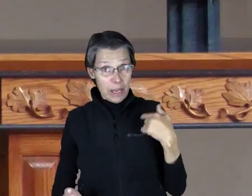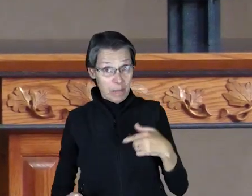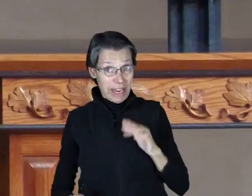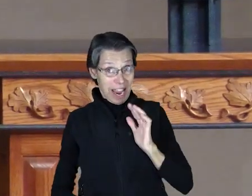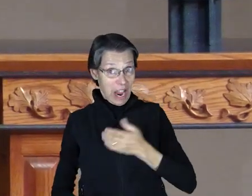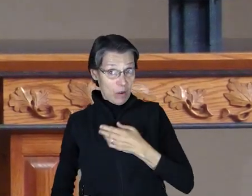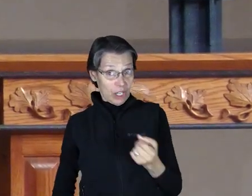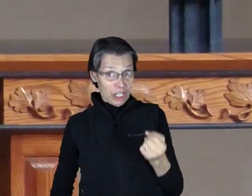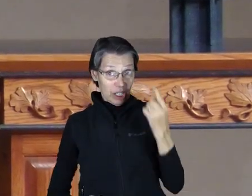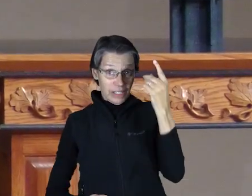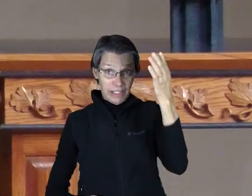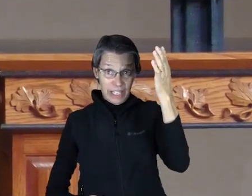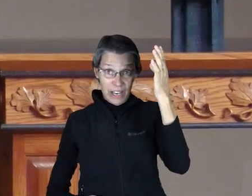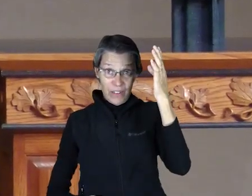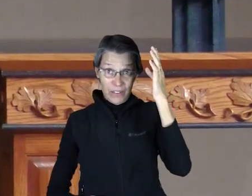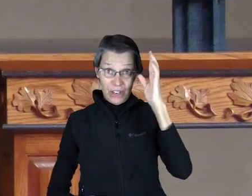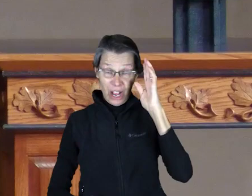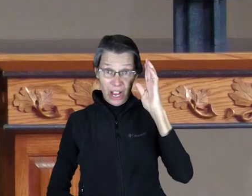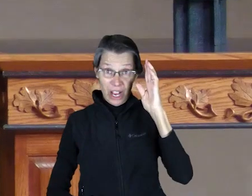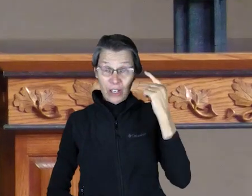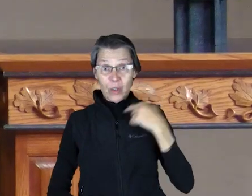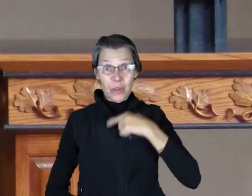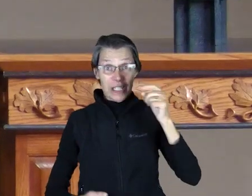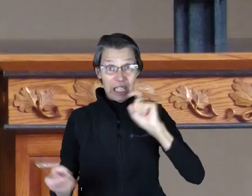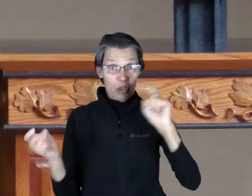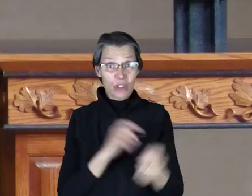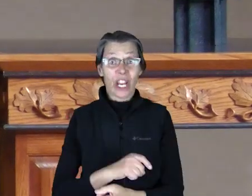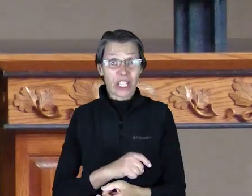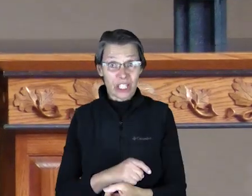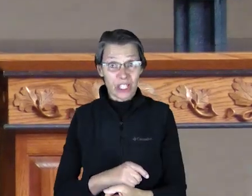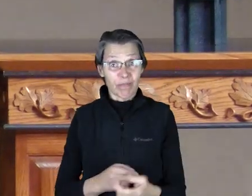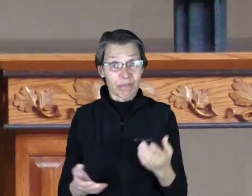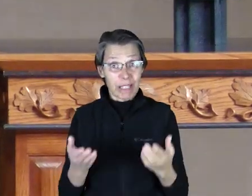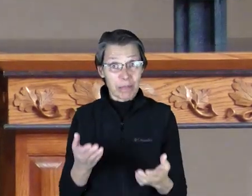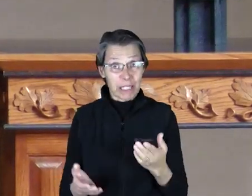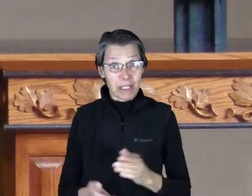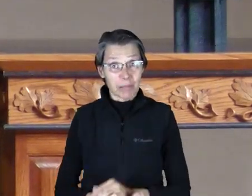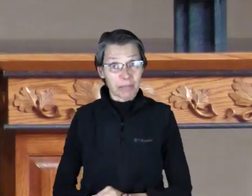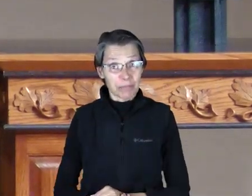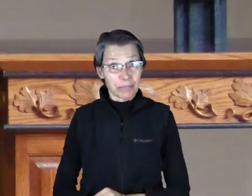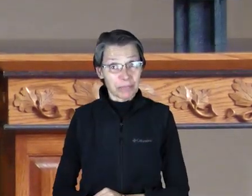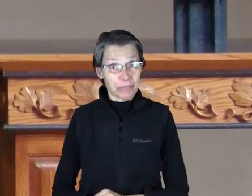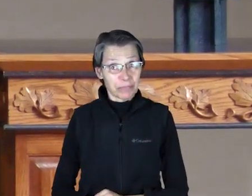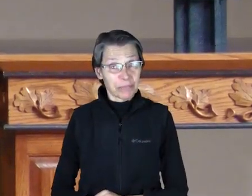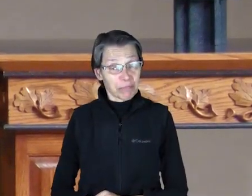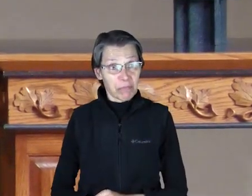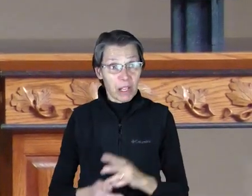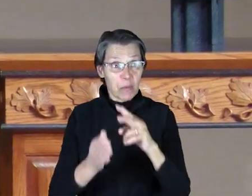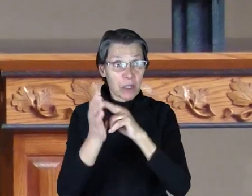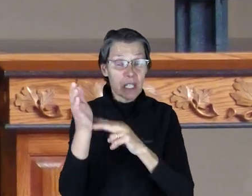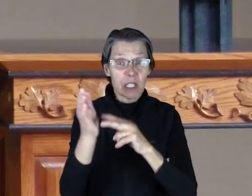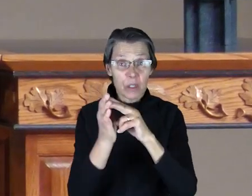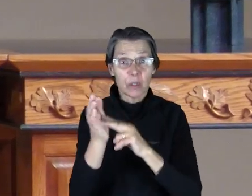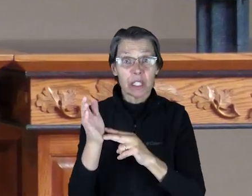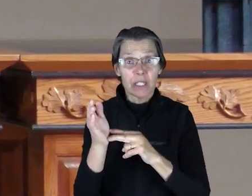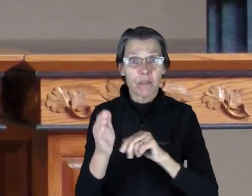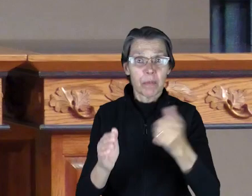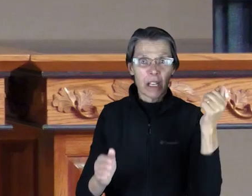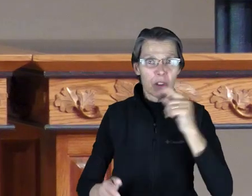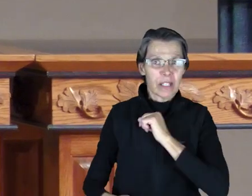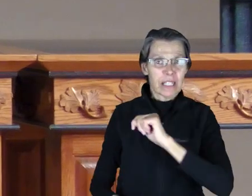about our understanding of God. I wanted to read you this piece from theologian David